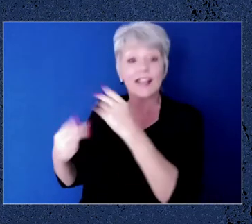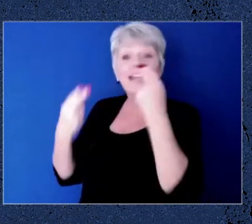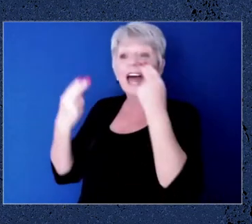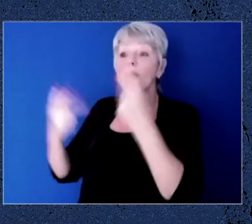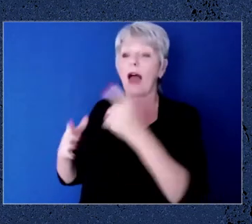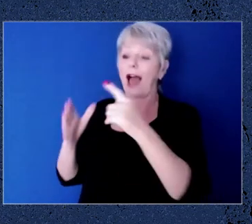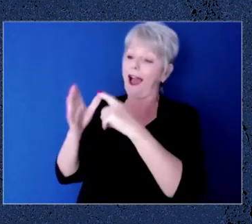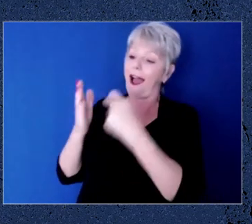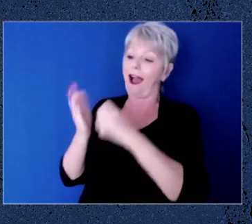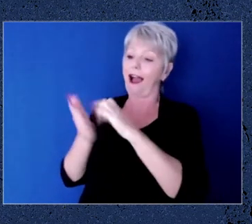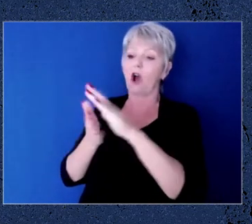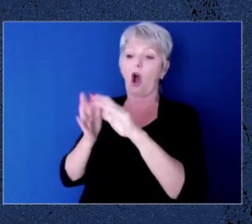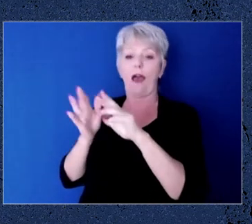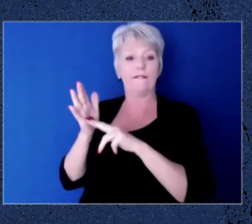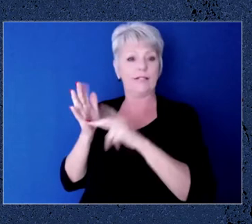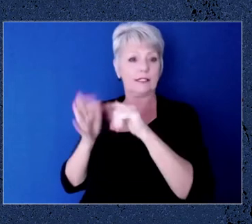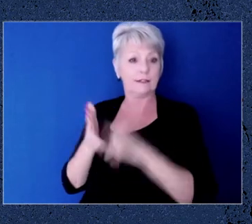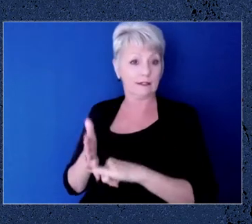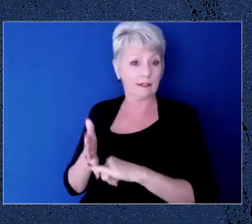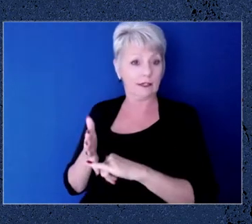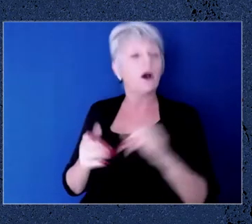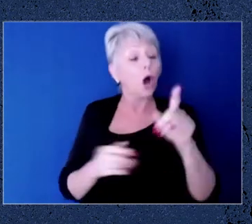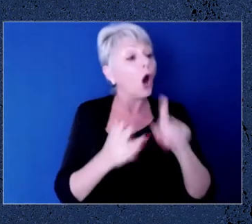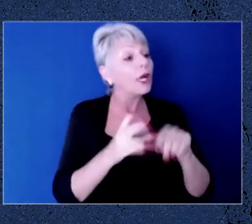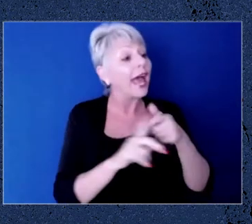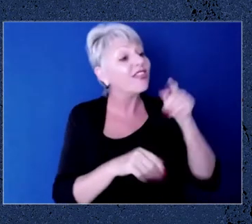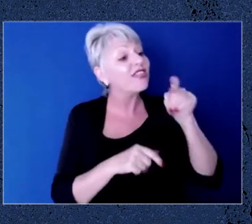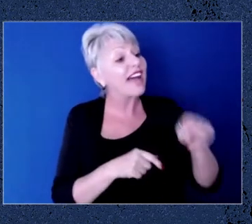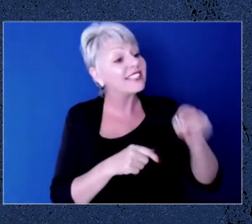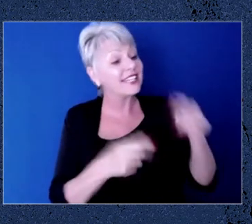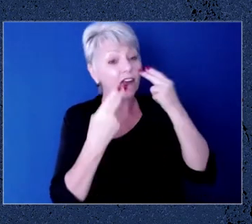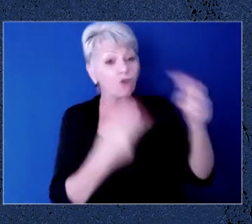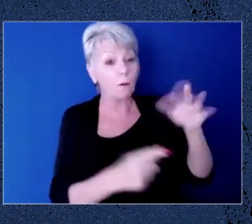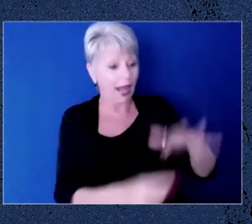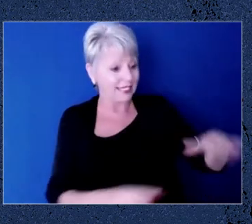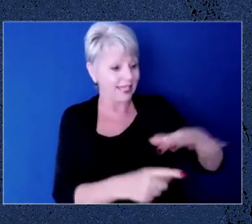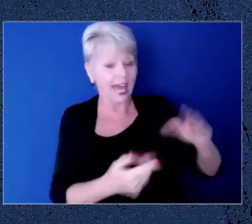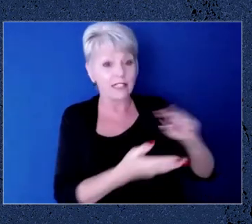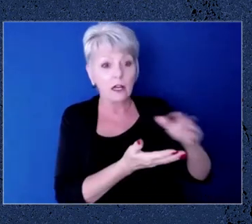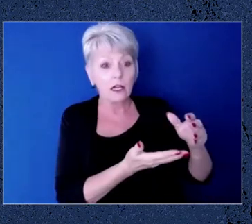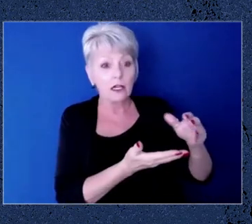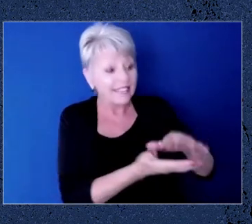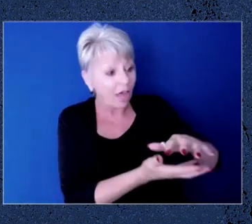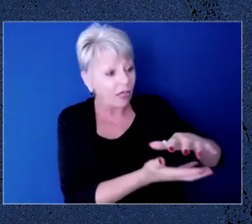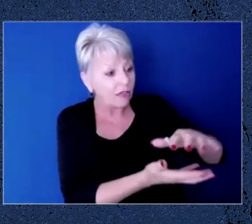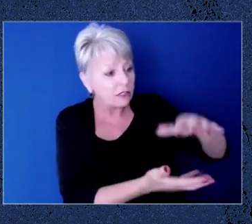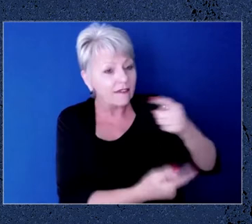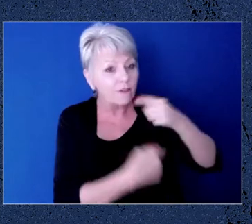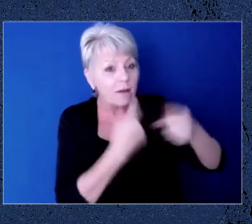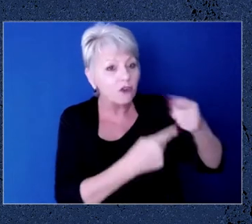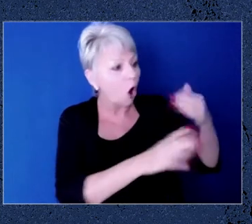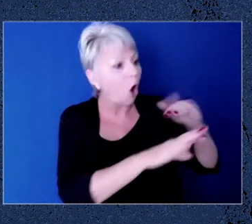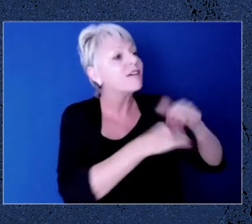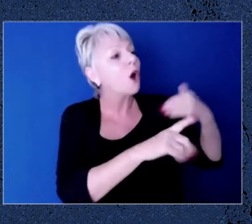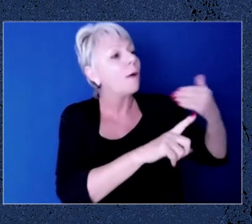they inform your work? Yeah, so a natural archive is a place that accumulates information, environmental information through time. So to give you examples,